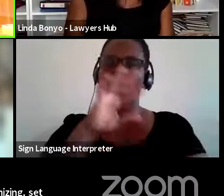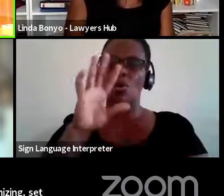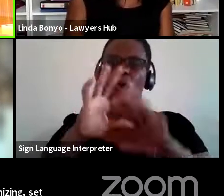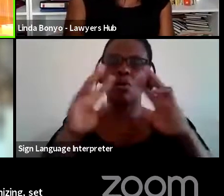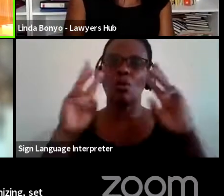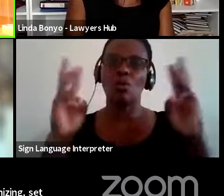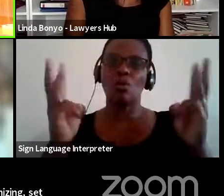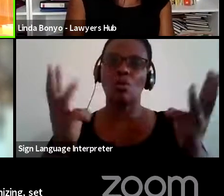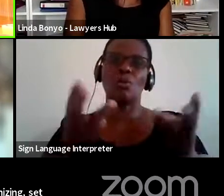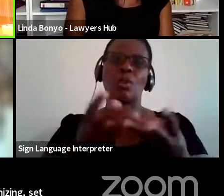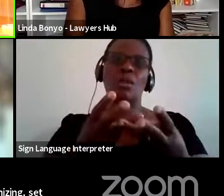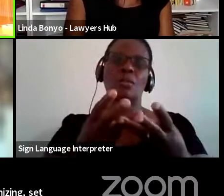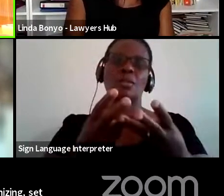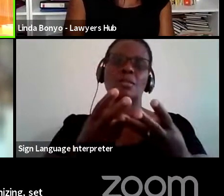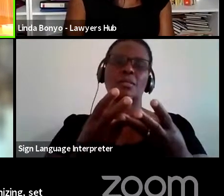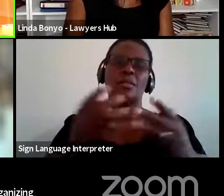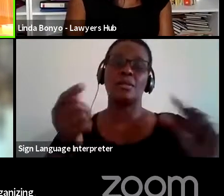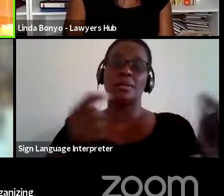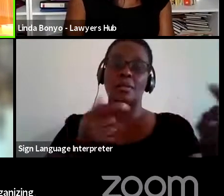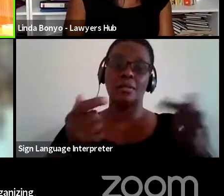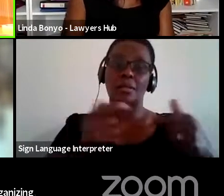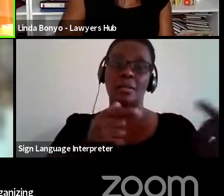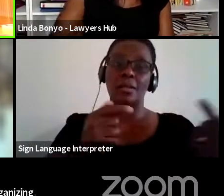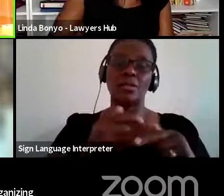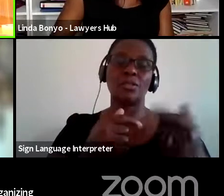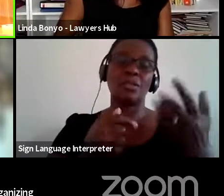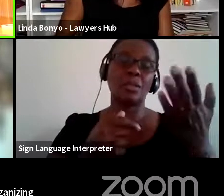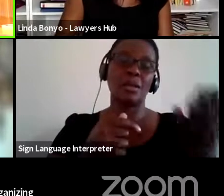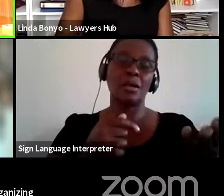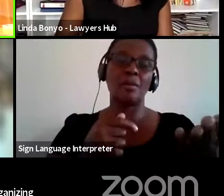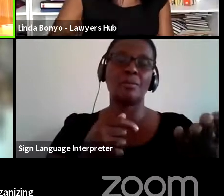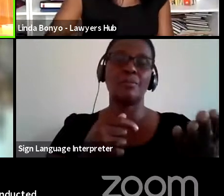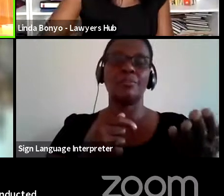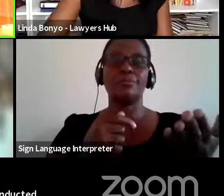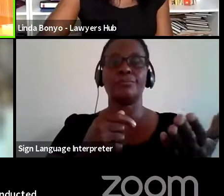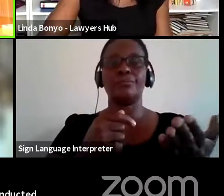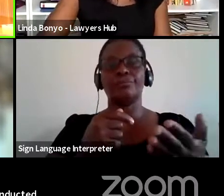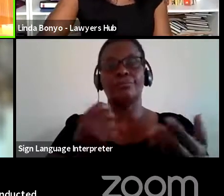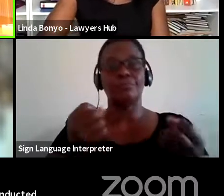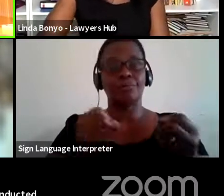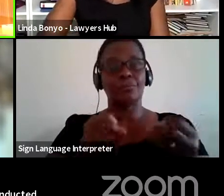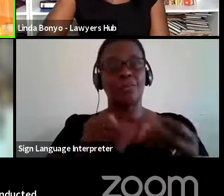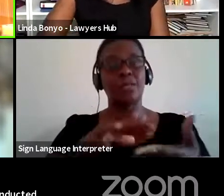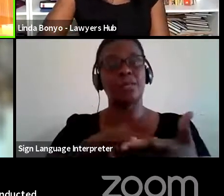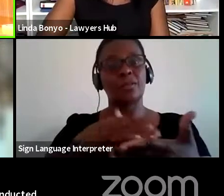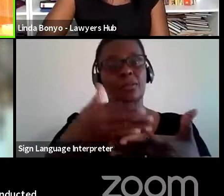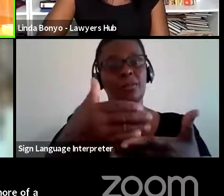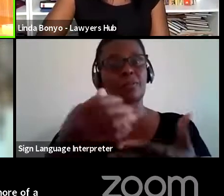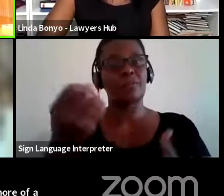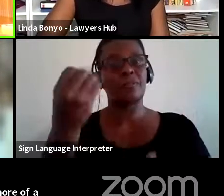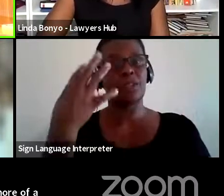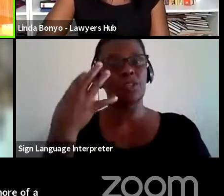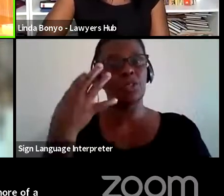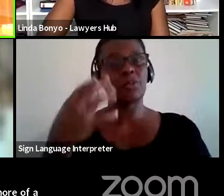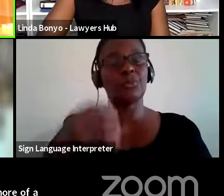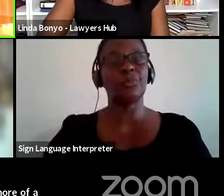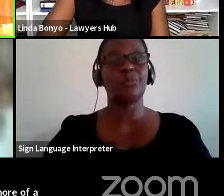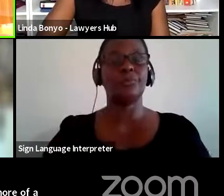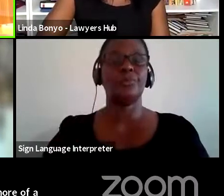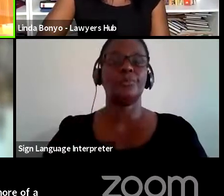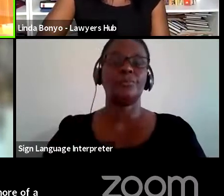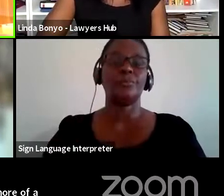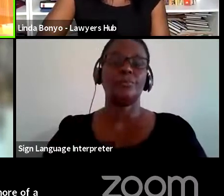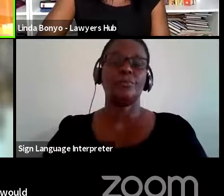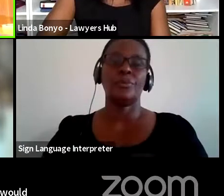sessions where virtual sessions, many conducted over Zoom, where people could actually have more of a conversation and talk about these things, and